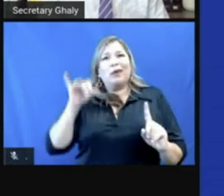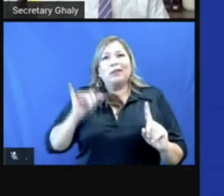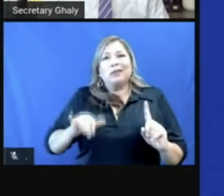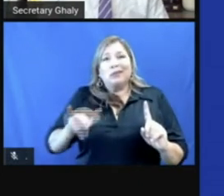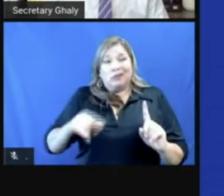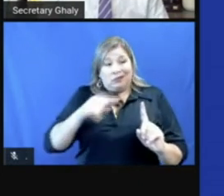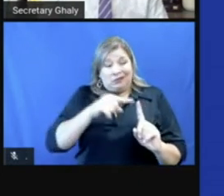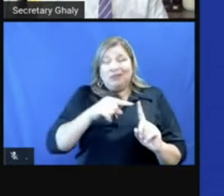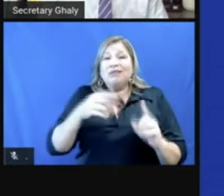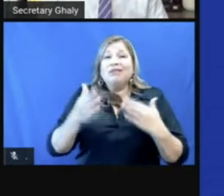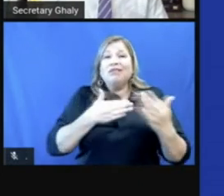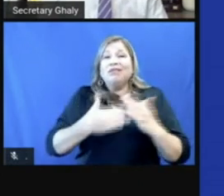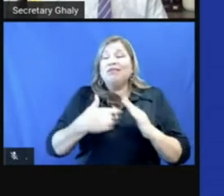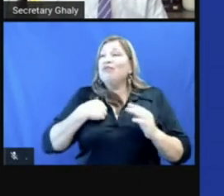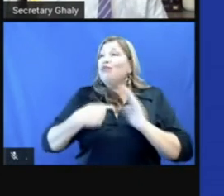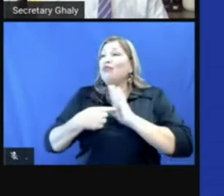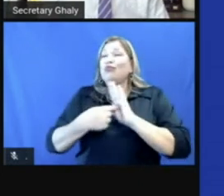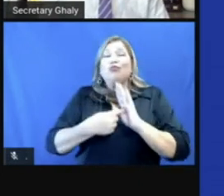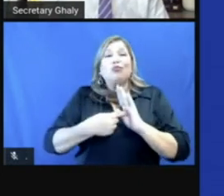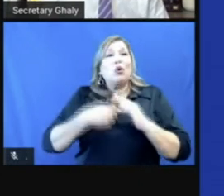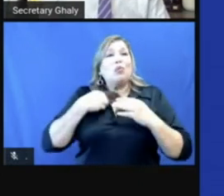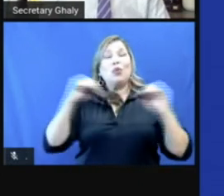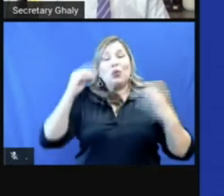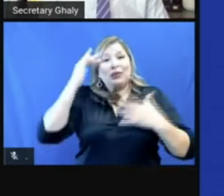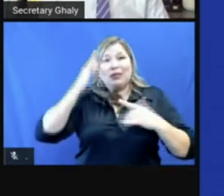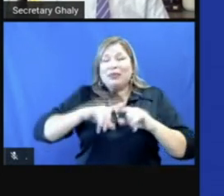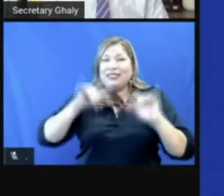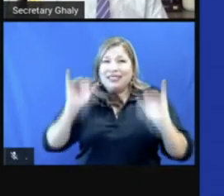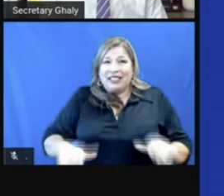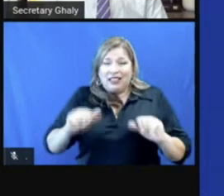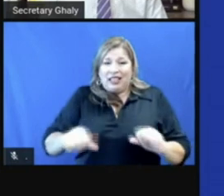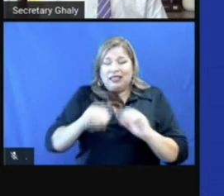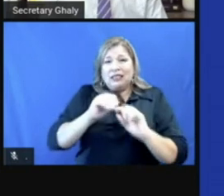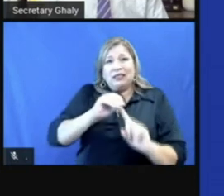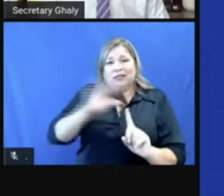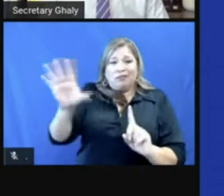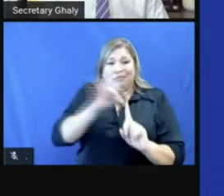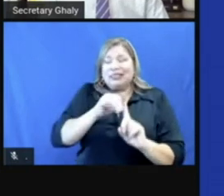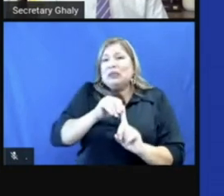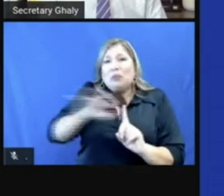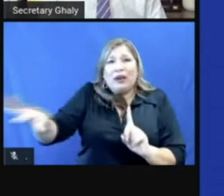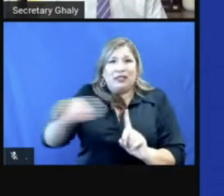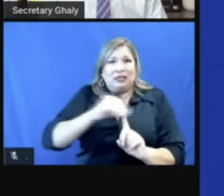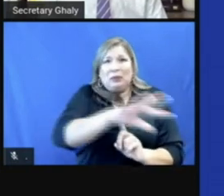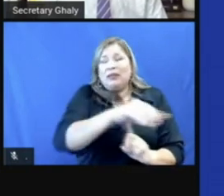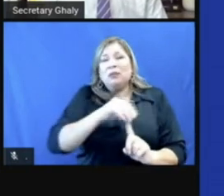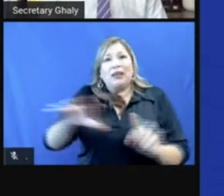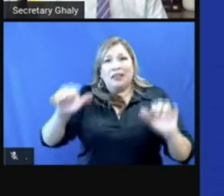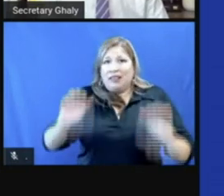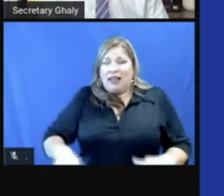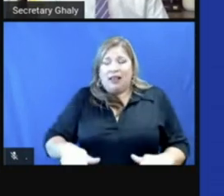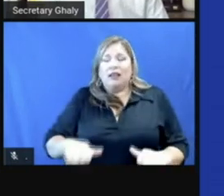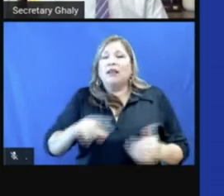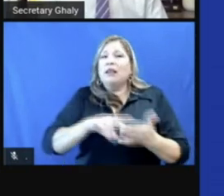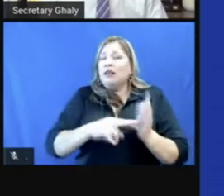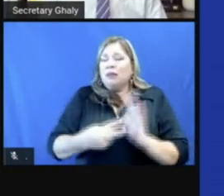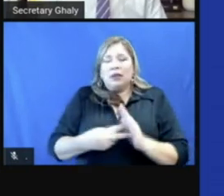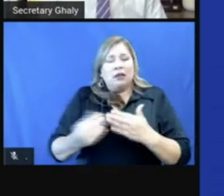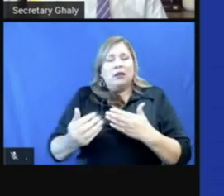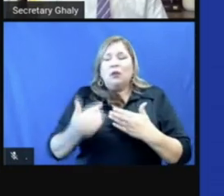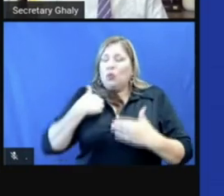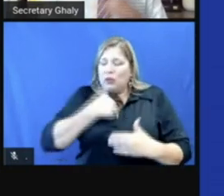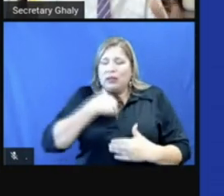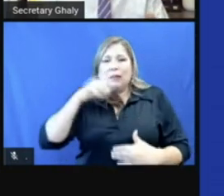of a virus makes it harder for us to manage and track, and part of the reasons why we must take early actions. We must